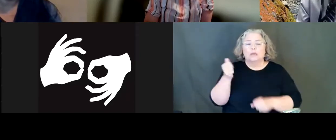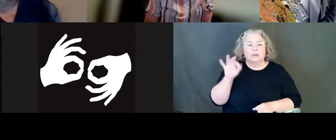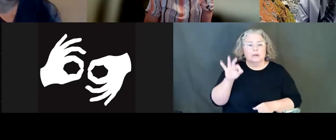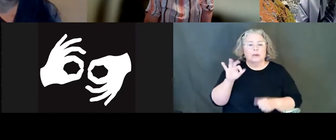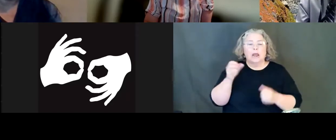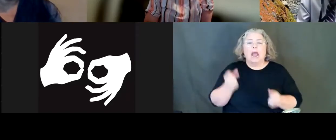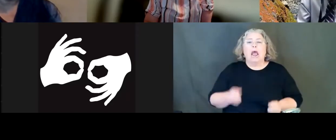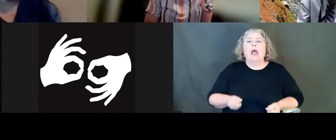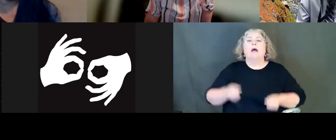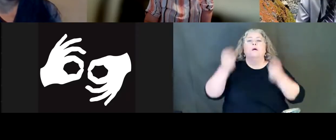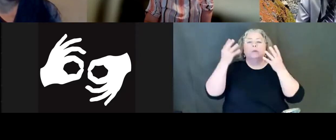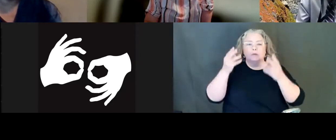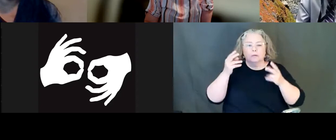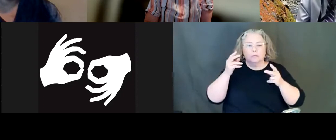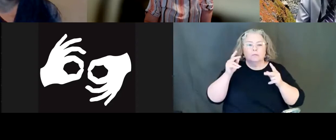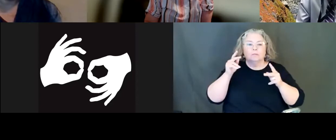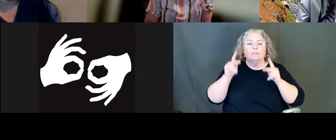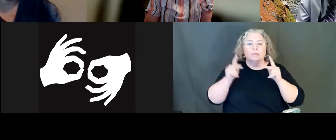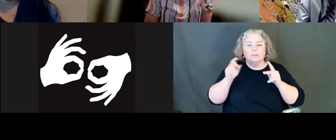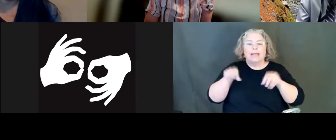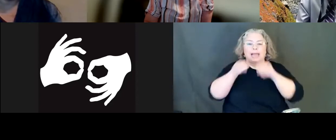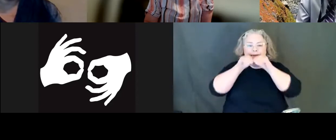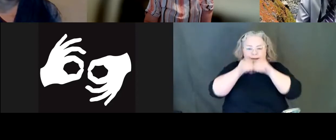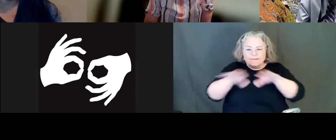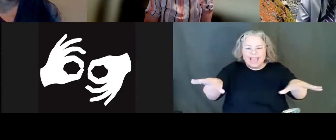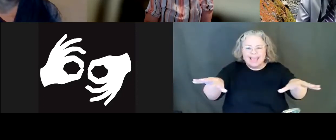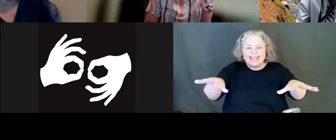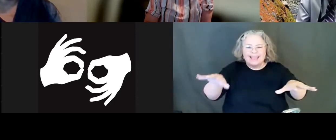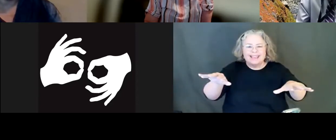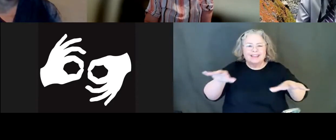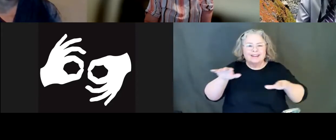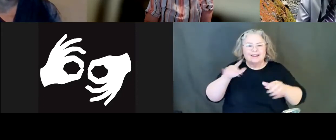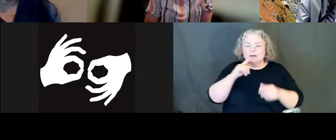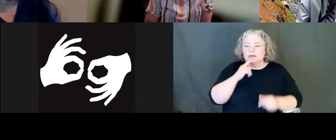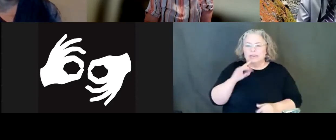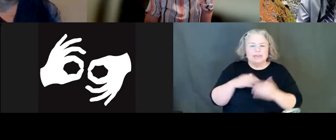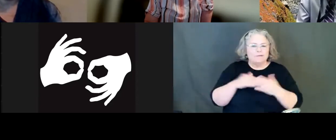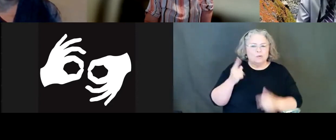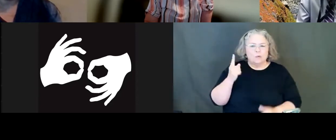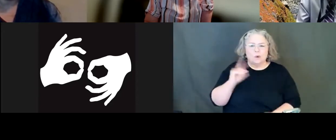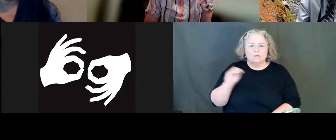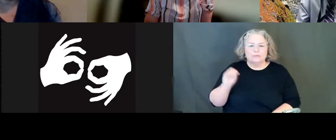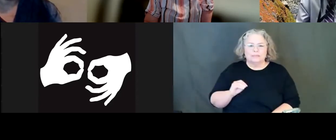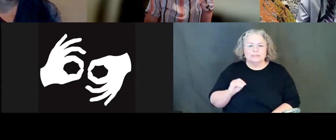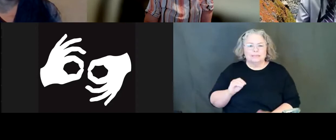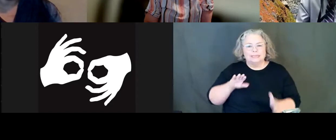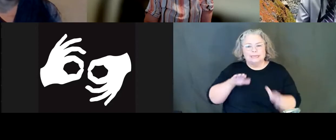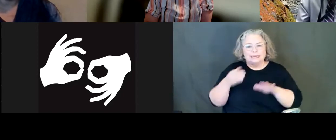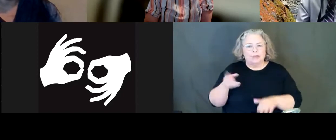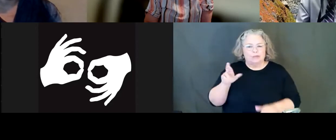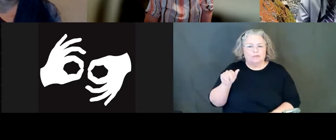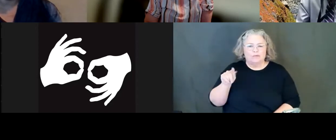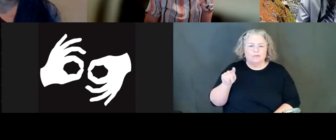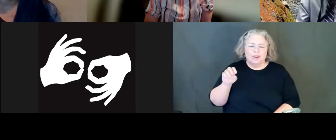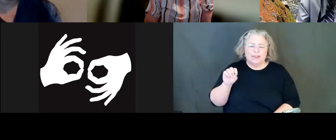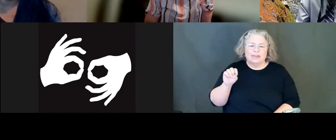many people it can infect. And therefore, even with a 1% death rate,